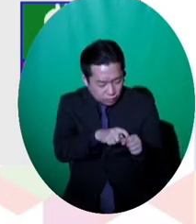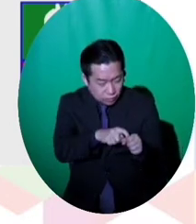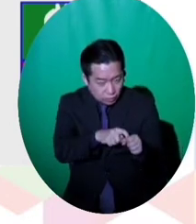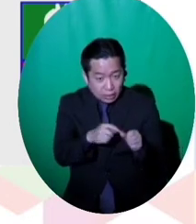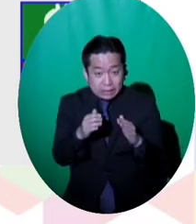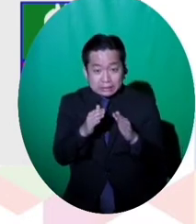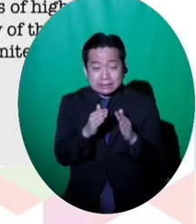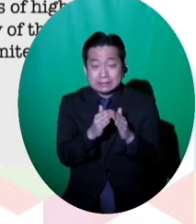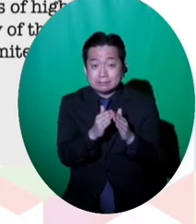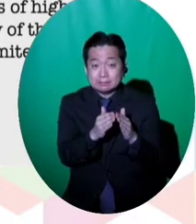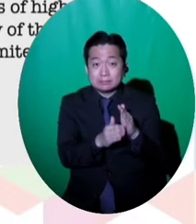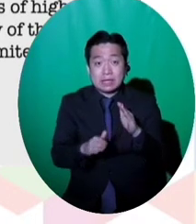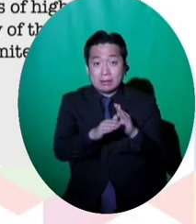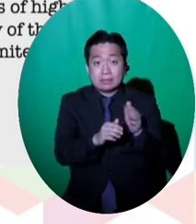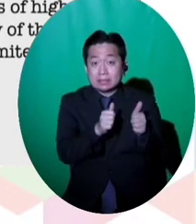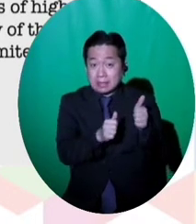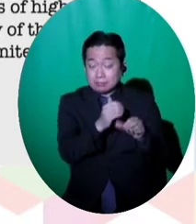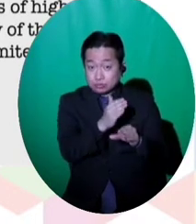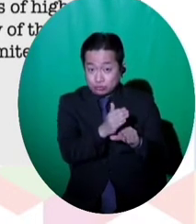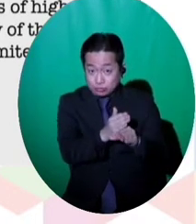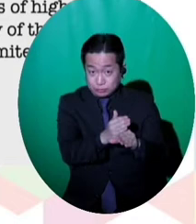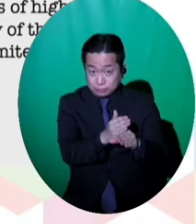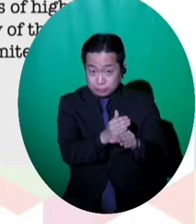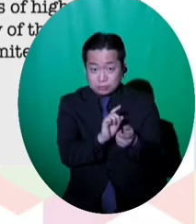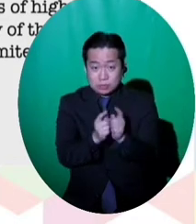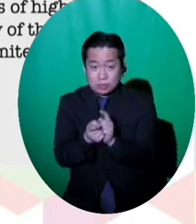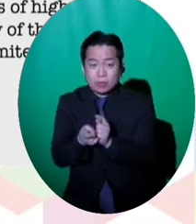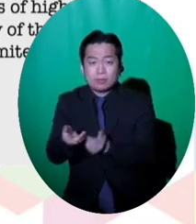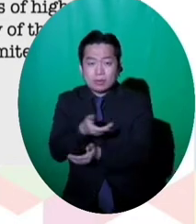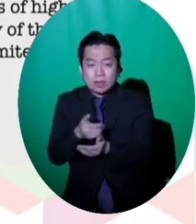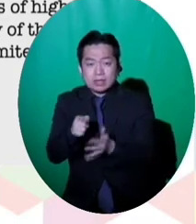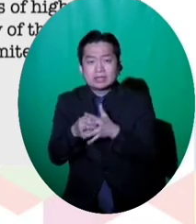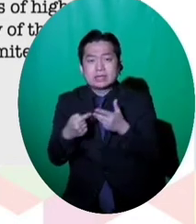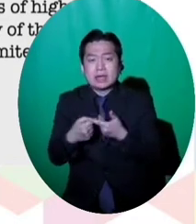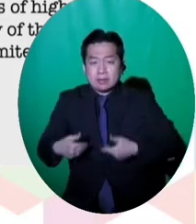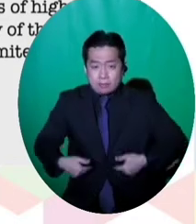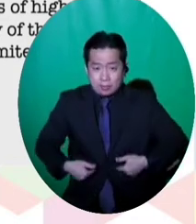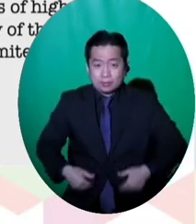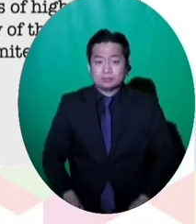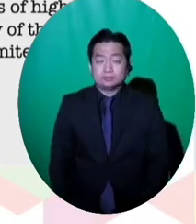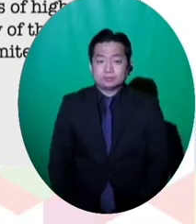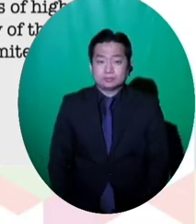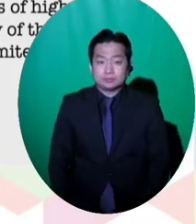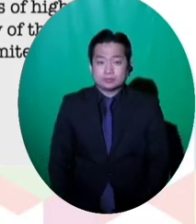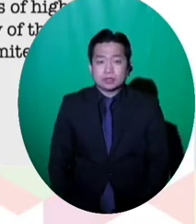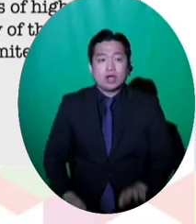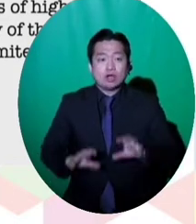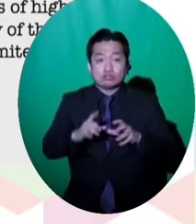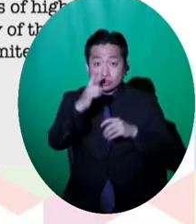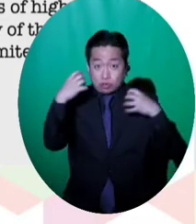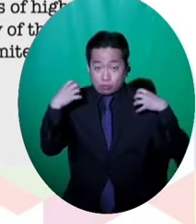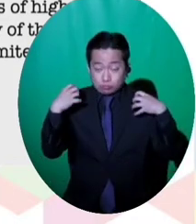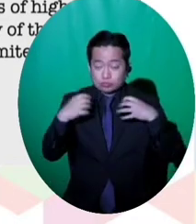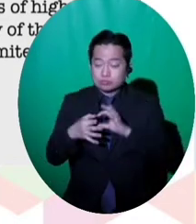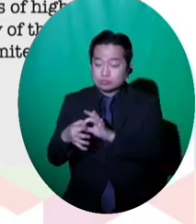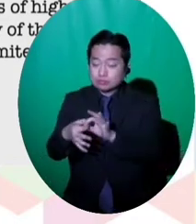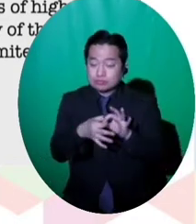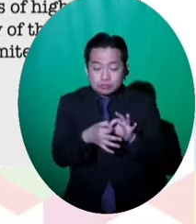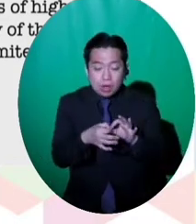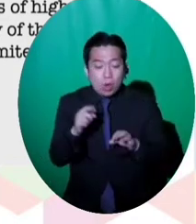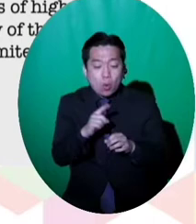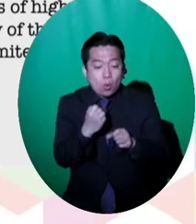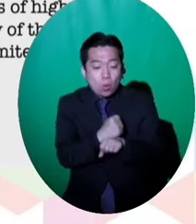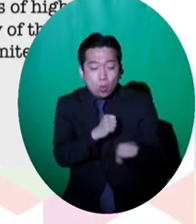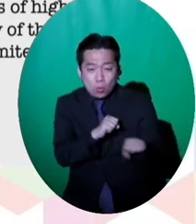by national cultures. If we look back to our ancient history, high mortality once made